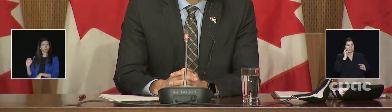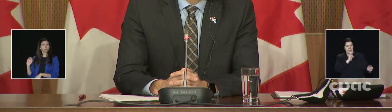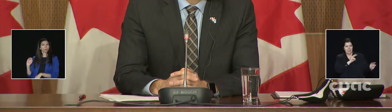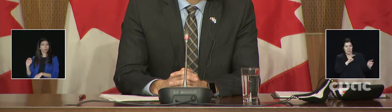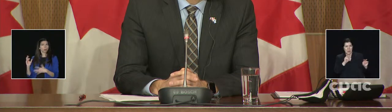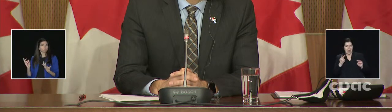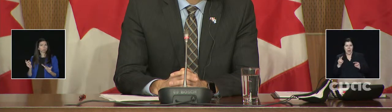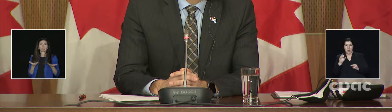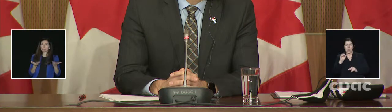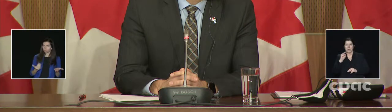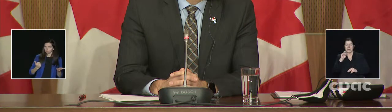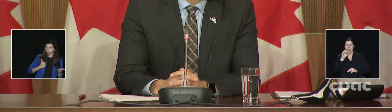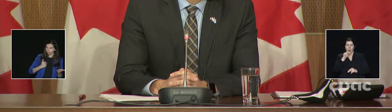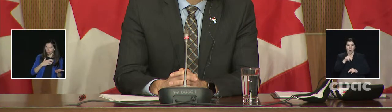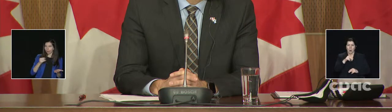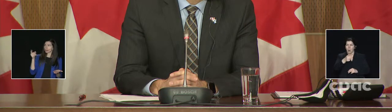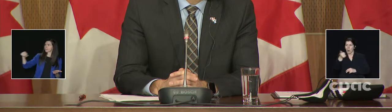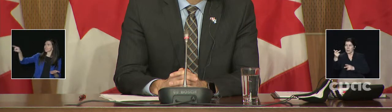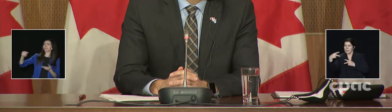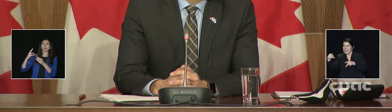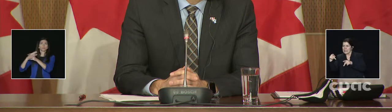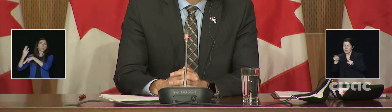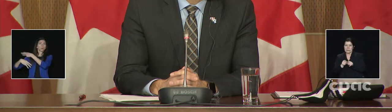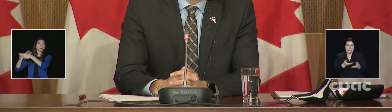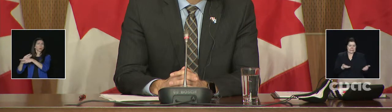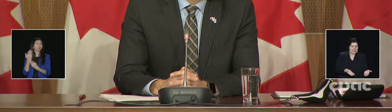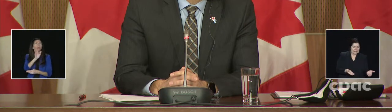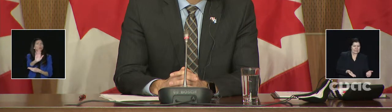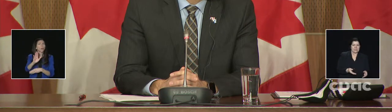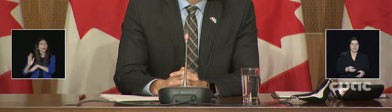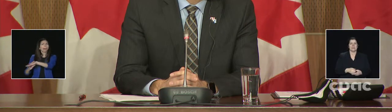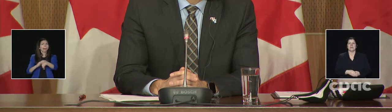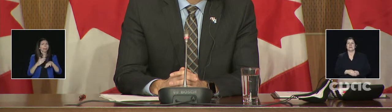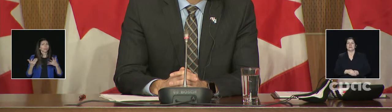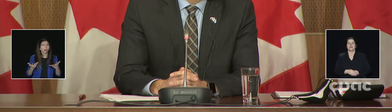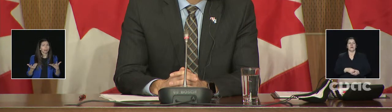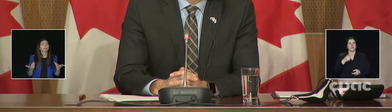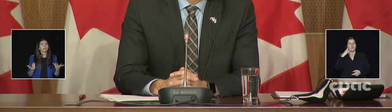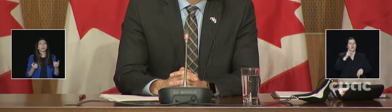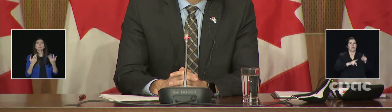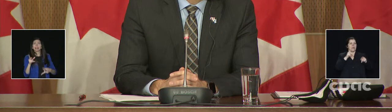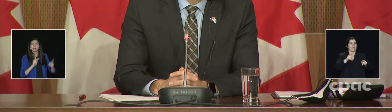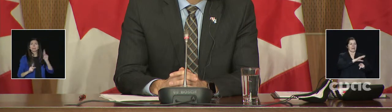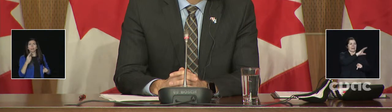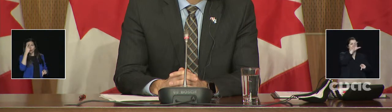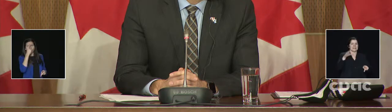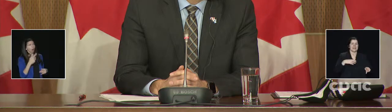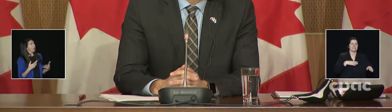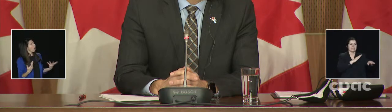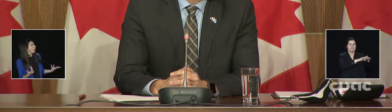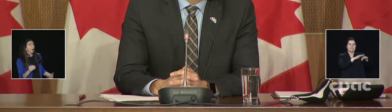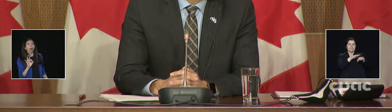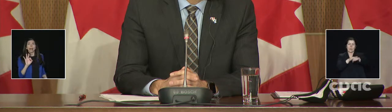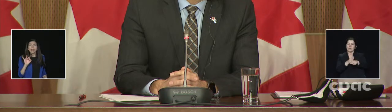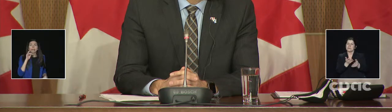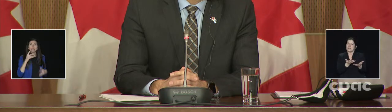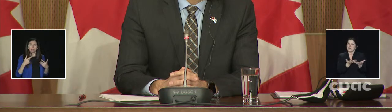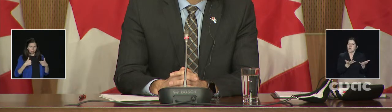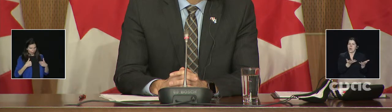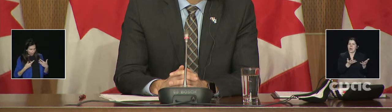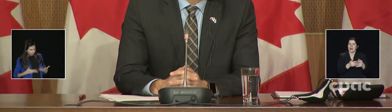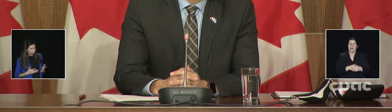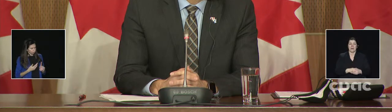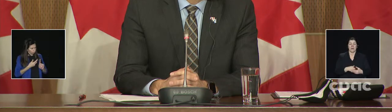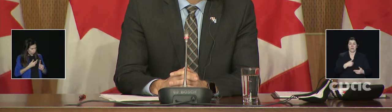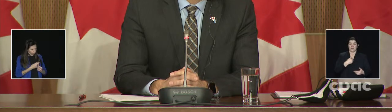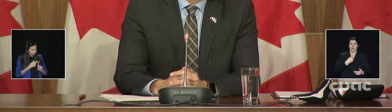Canada, what is your advice to Canadians who are sitting around saying, I was promised that I can travel if I get double vaccinated, and I was promised